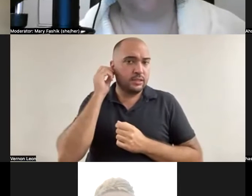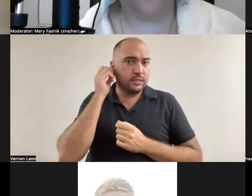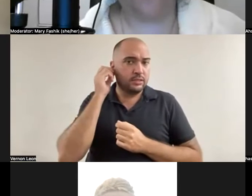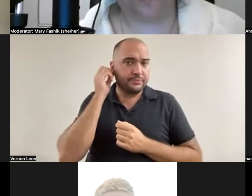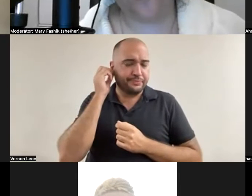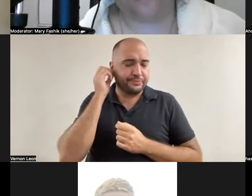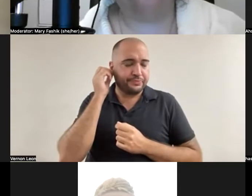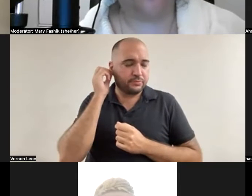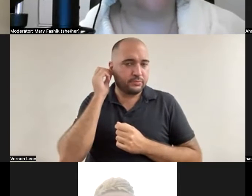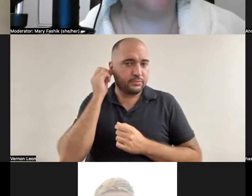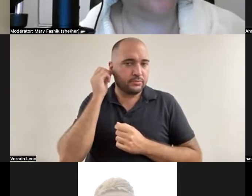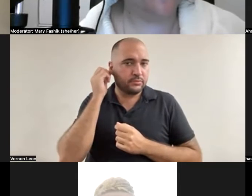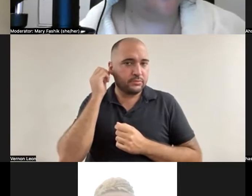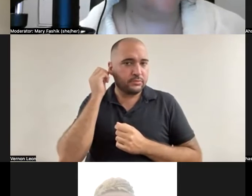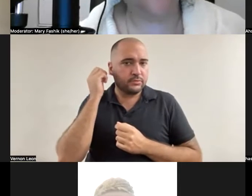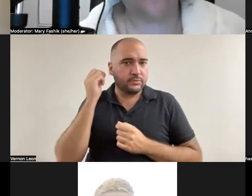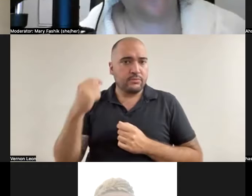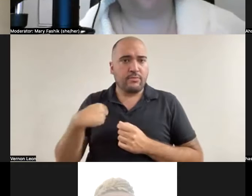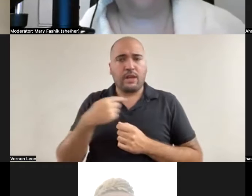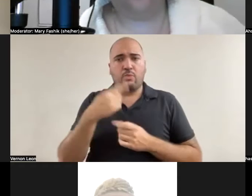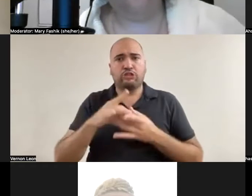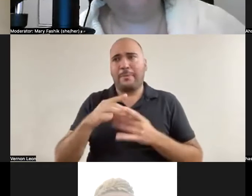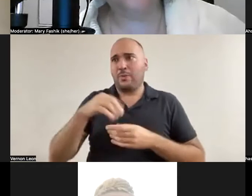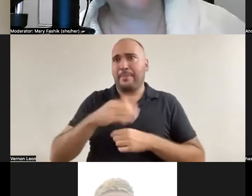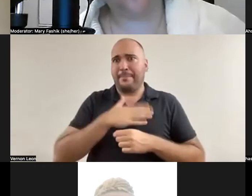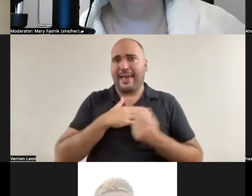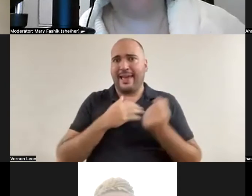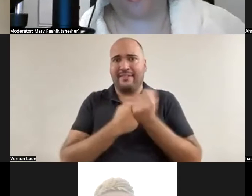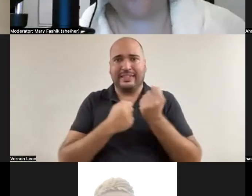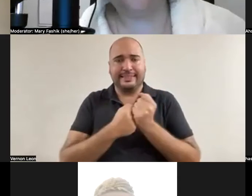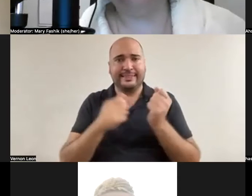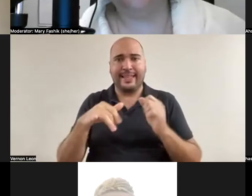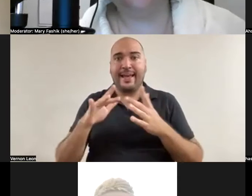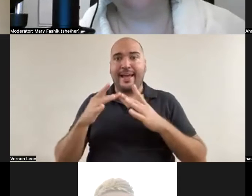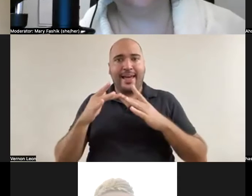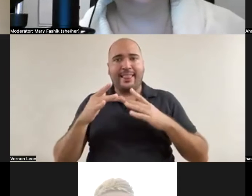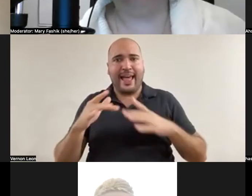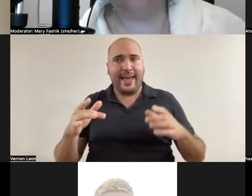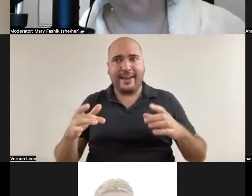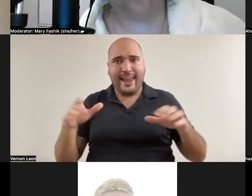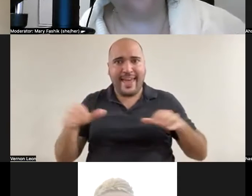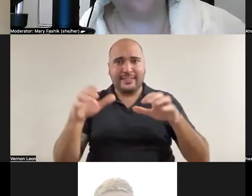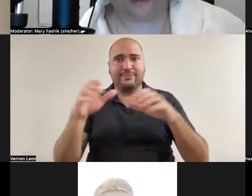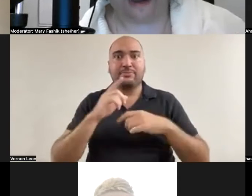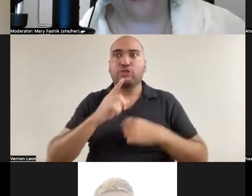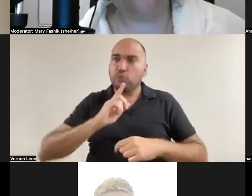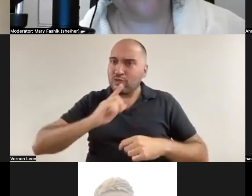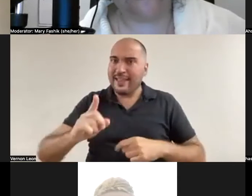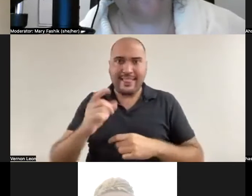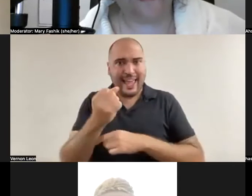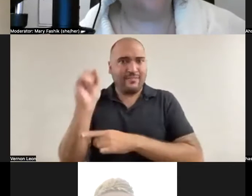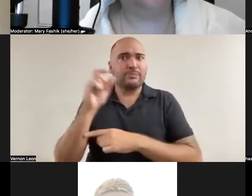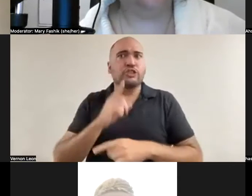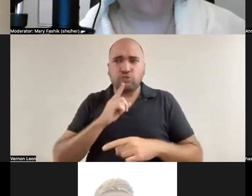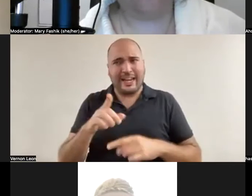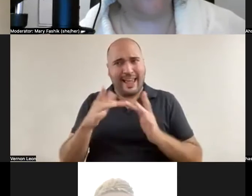about within my own advocacy, is that online activism is real